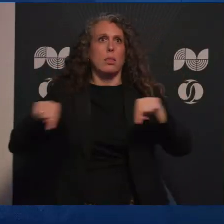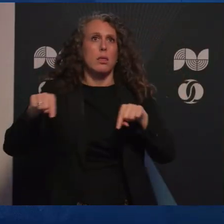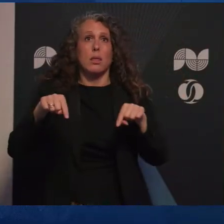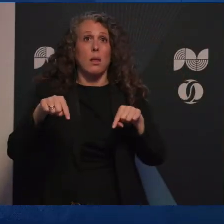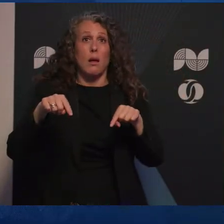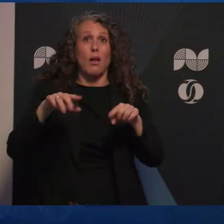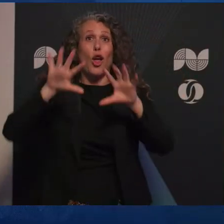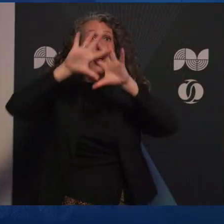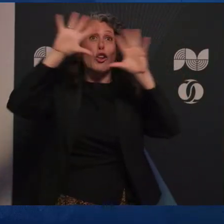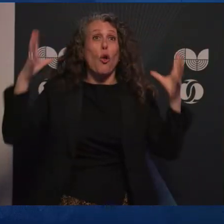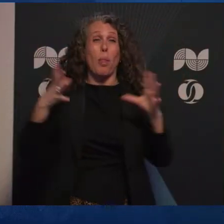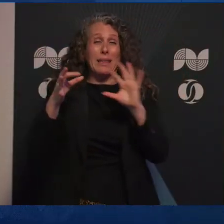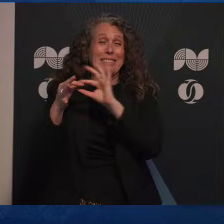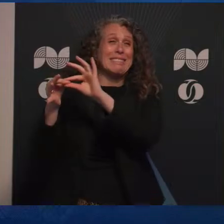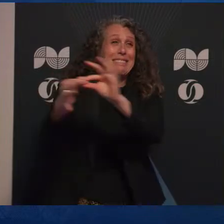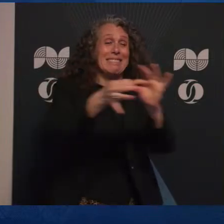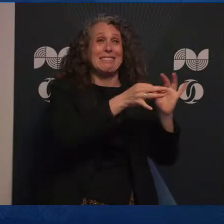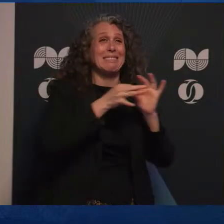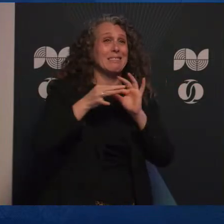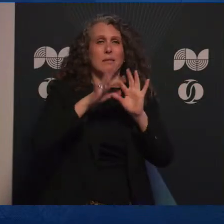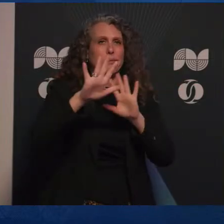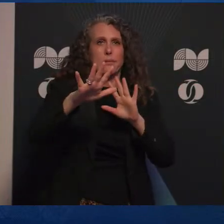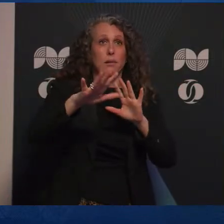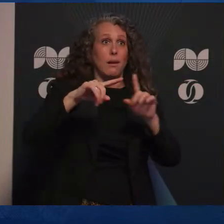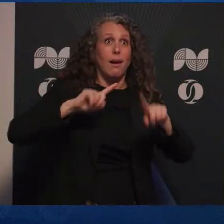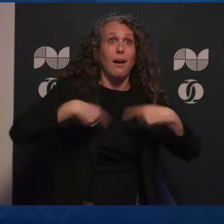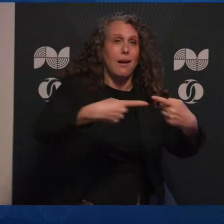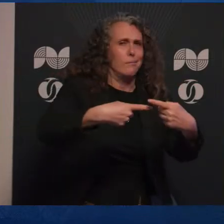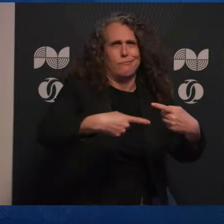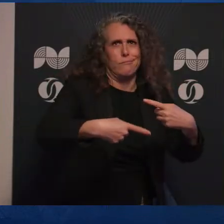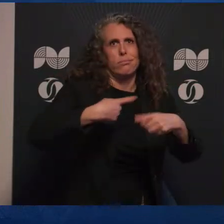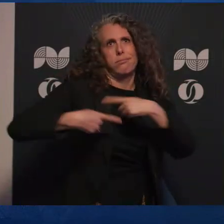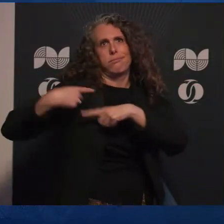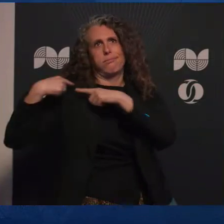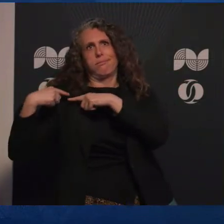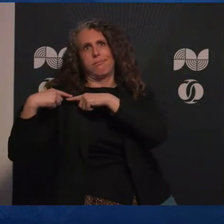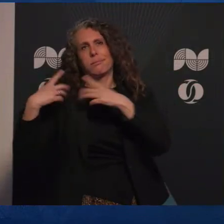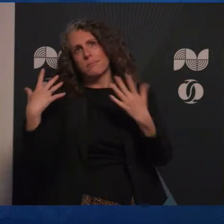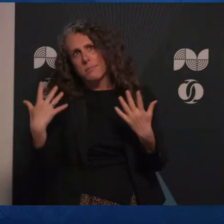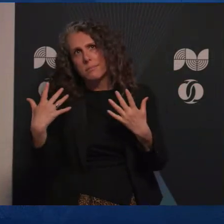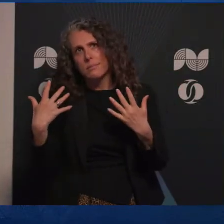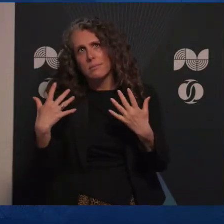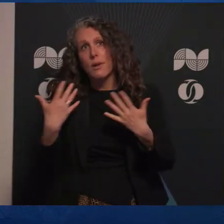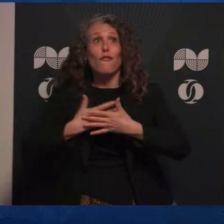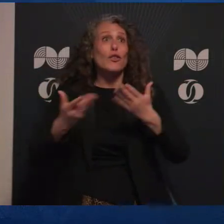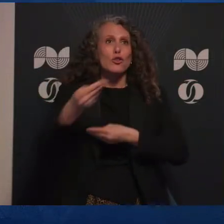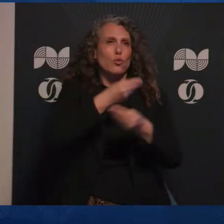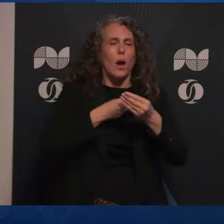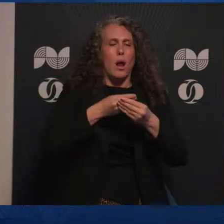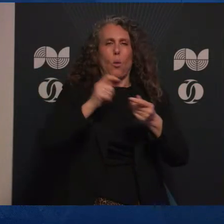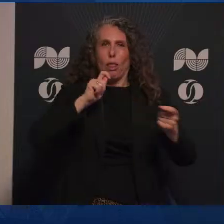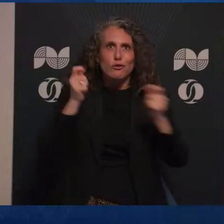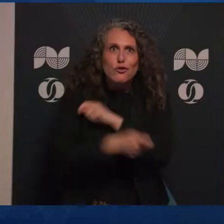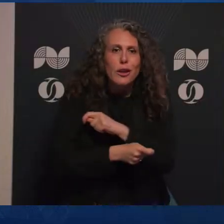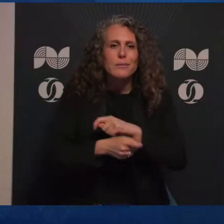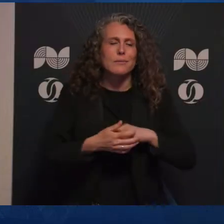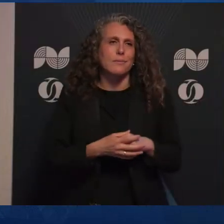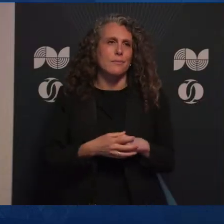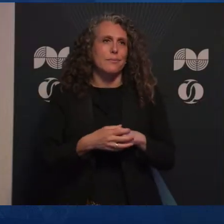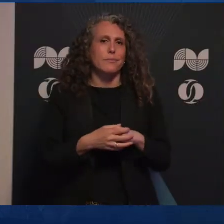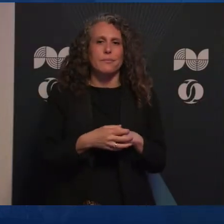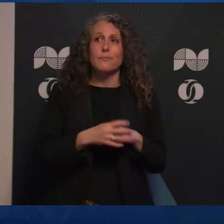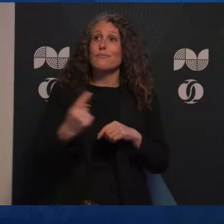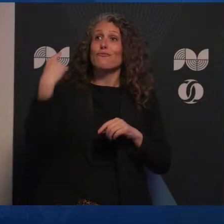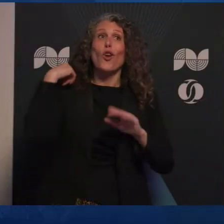back globalization and free trade and the sort of neutrality, the rules that gave a